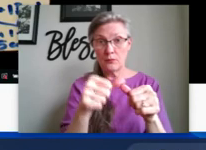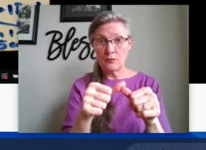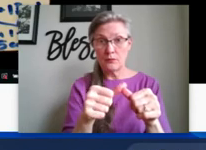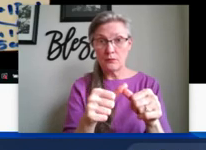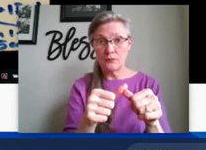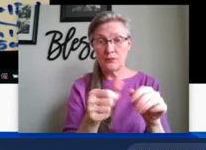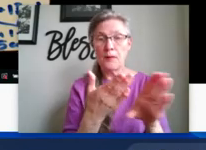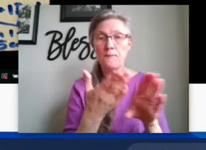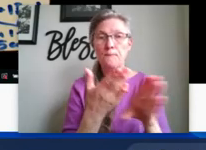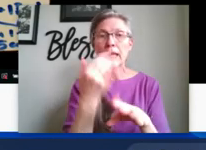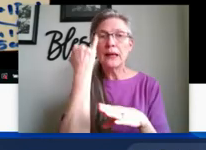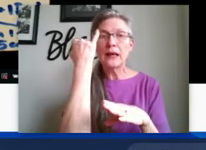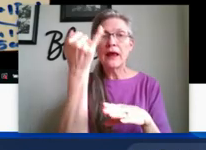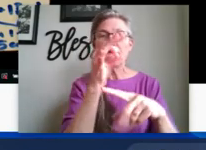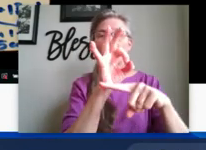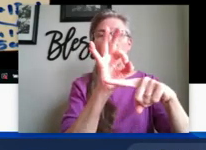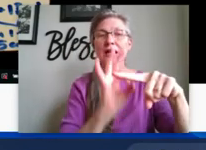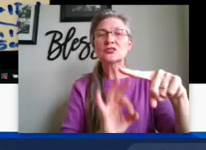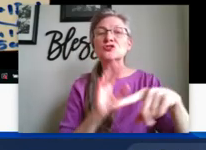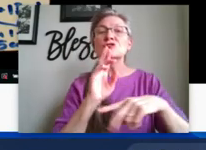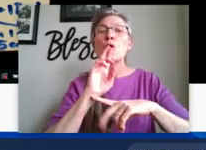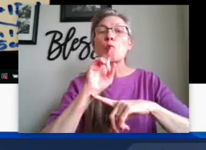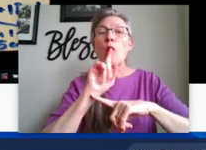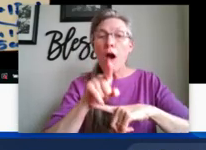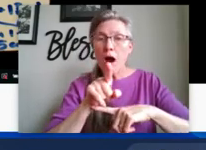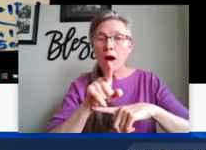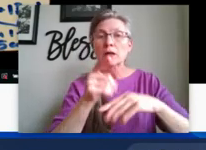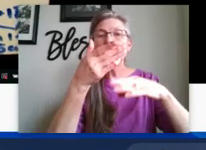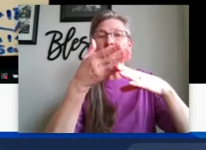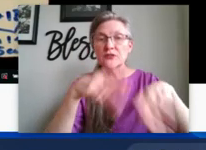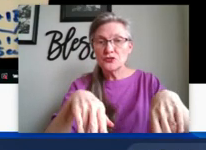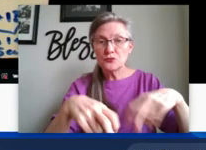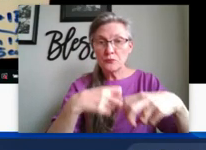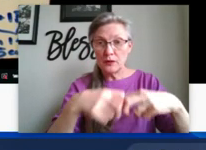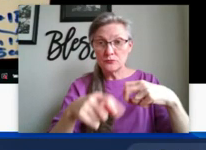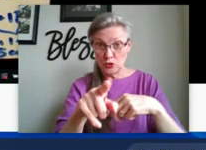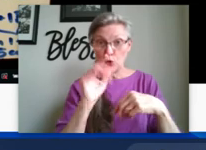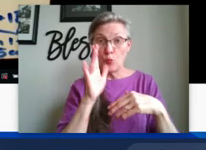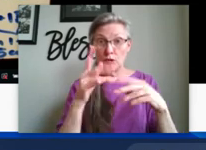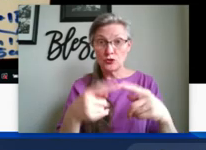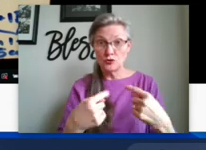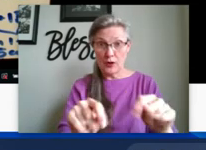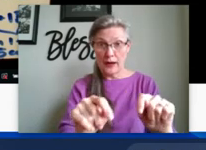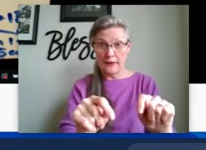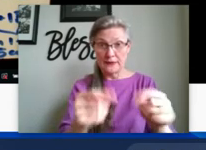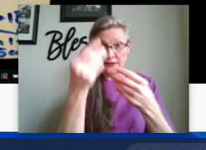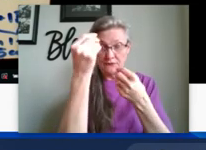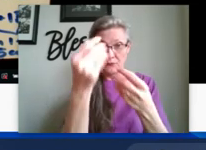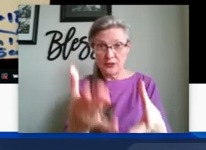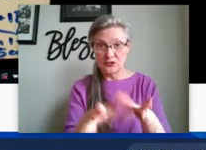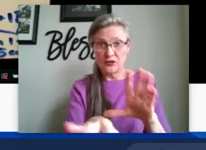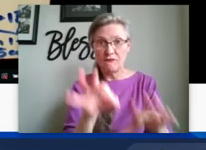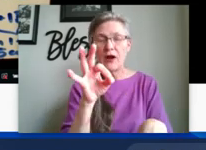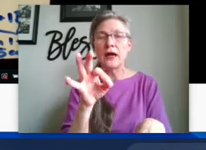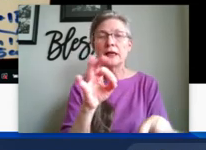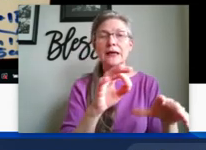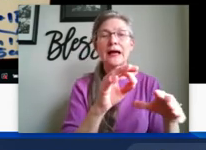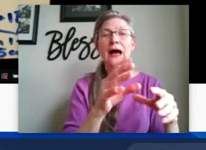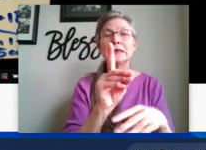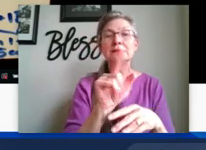main concept that fractions are division problems. You are going to be trying out this data, finding a data set, making